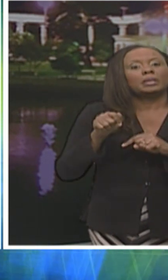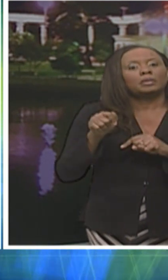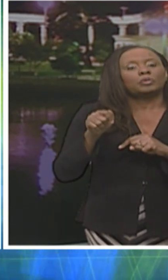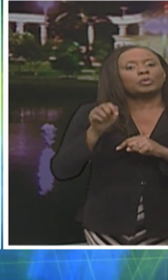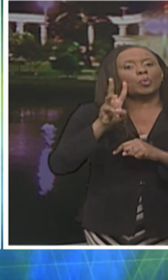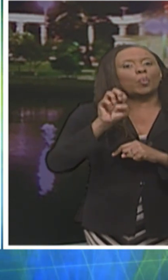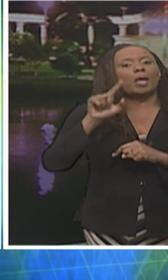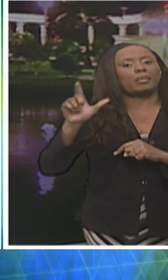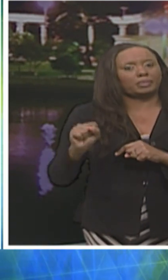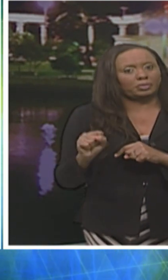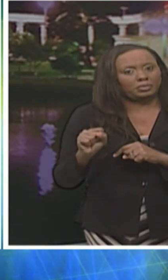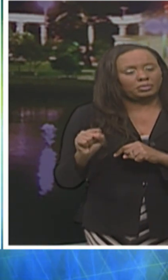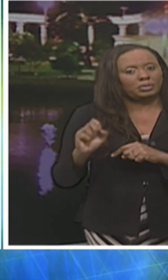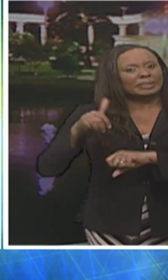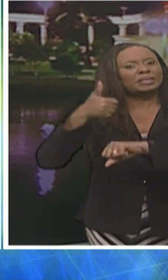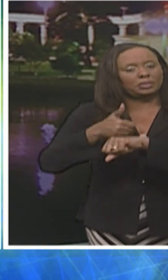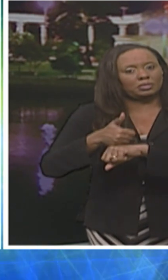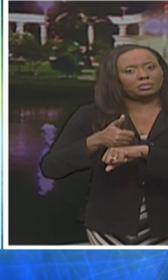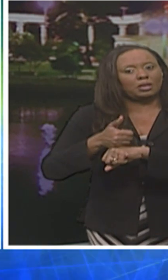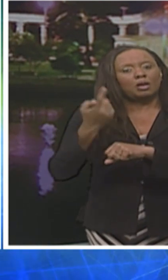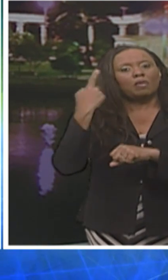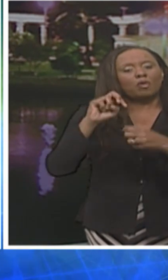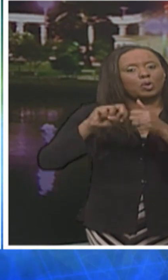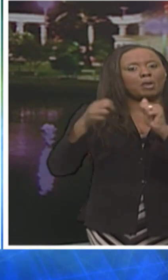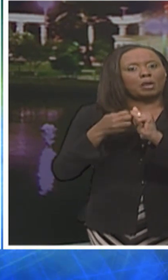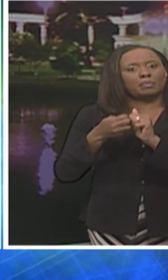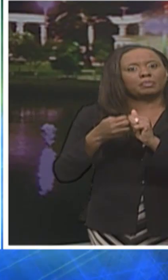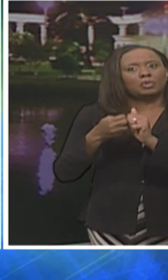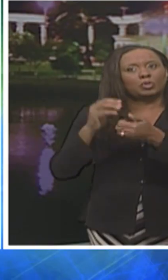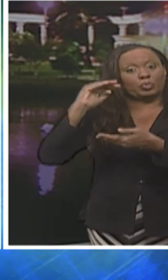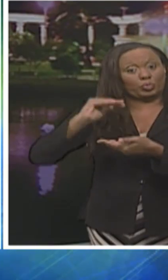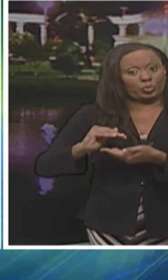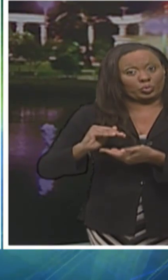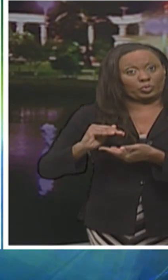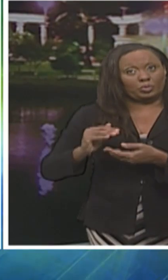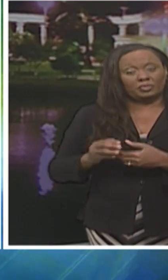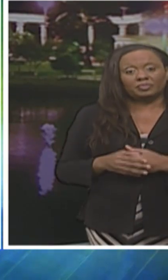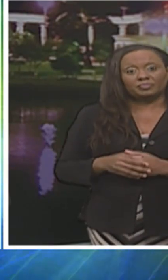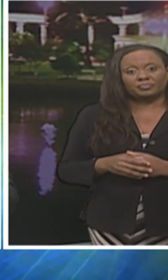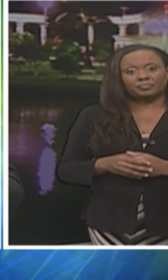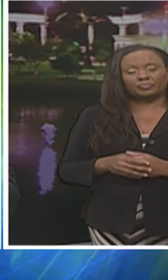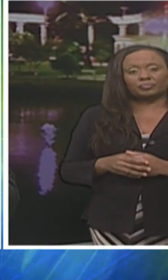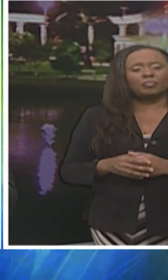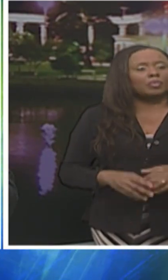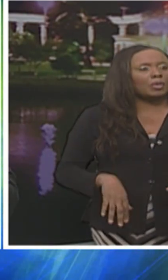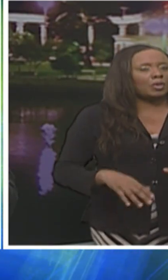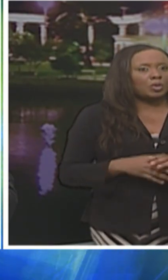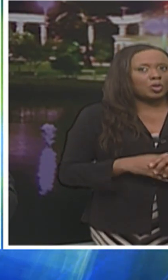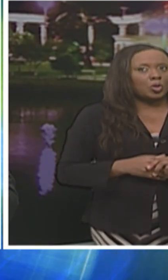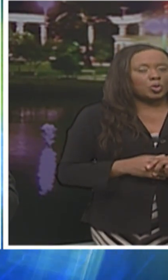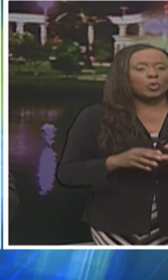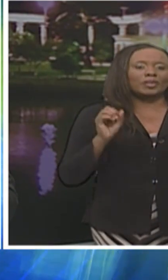quickly in place, we will be having a very significant challenge in terms of keeping the overflows off of the streets. Okay. Well, we